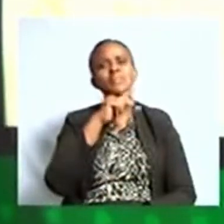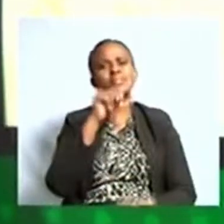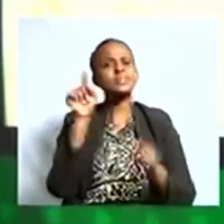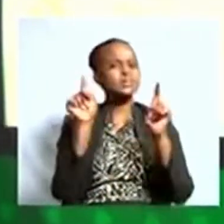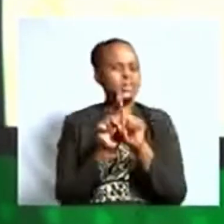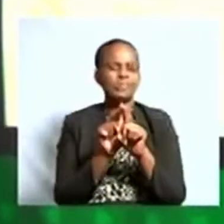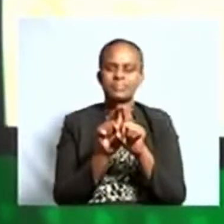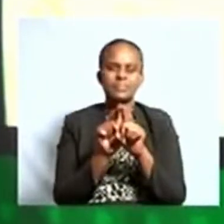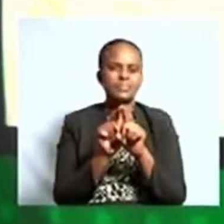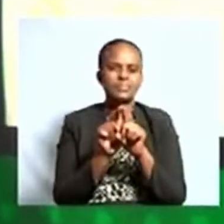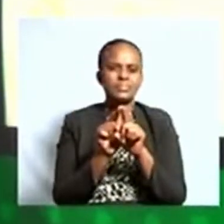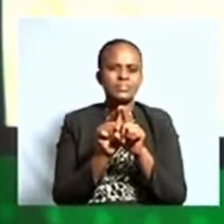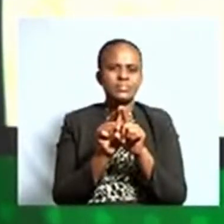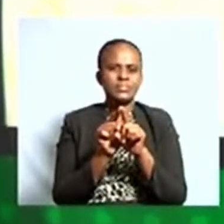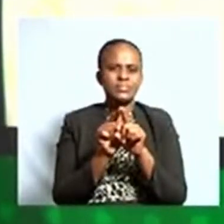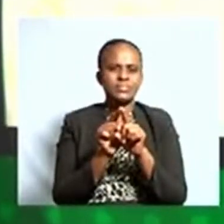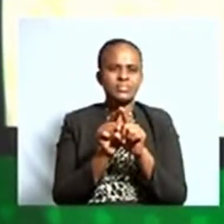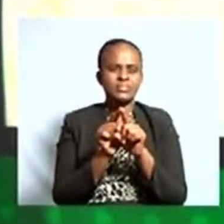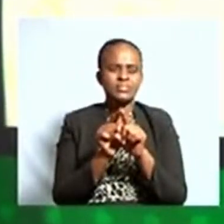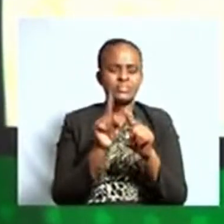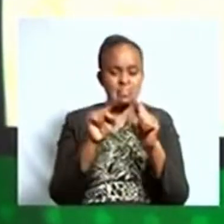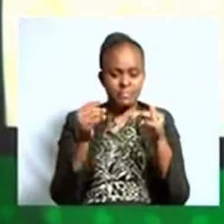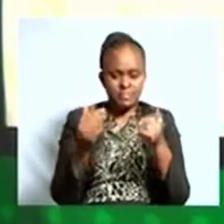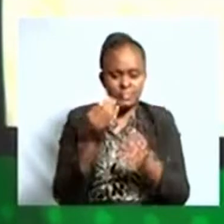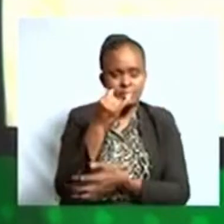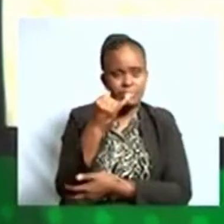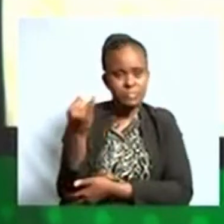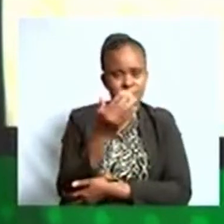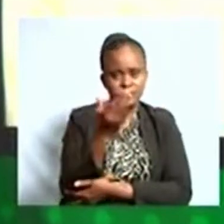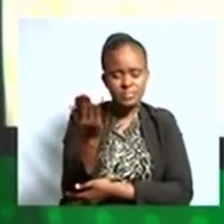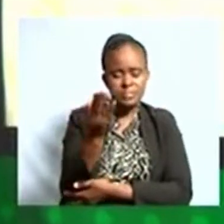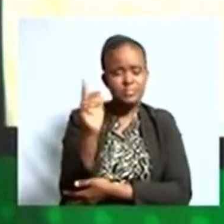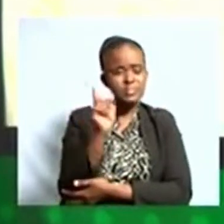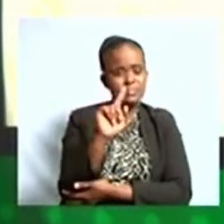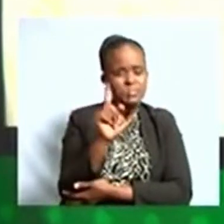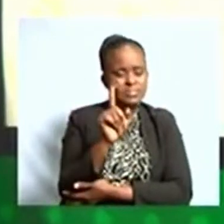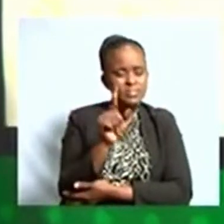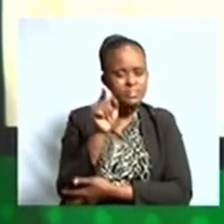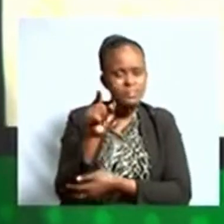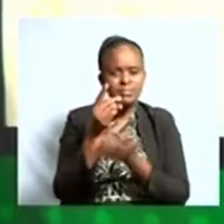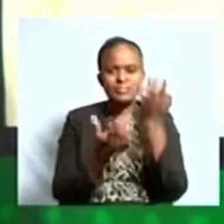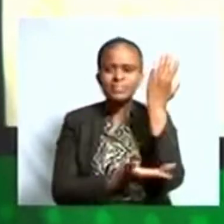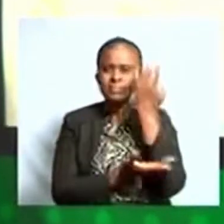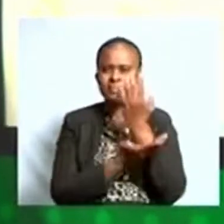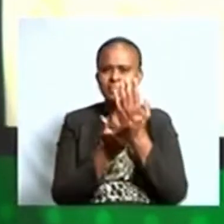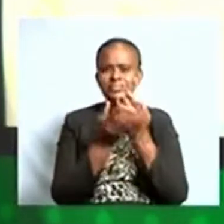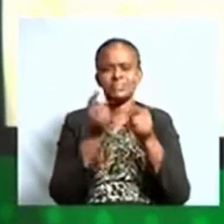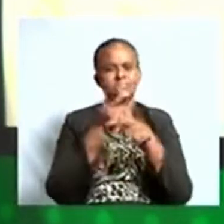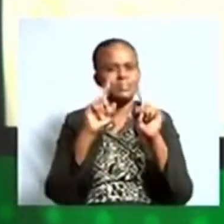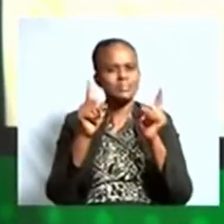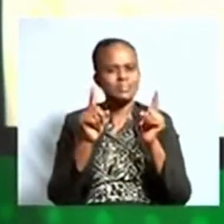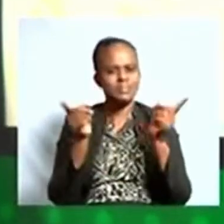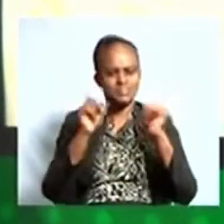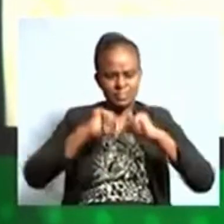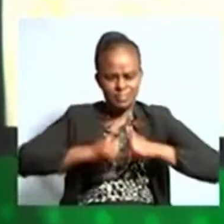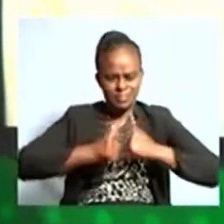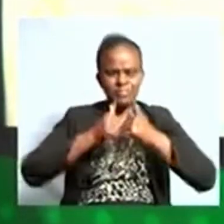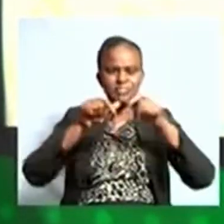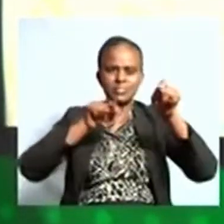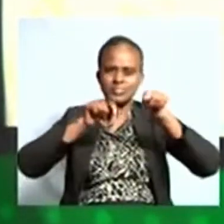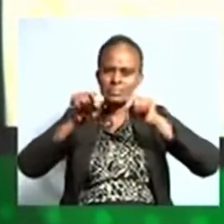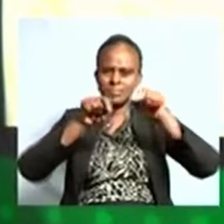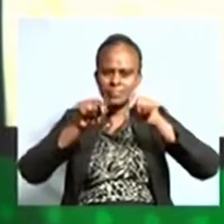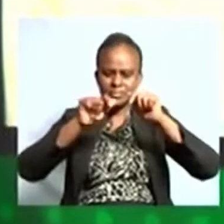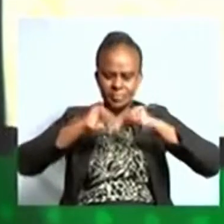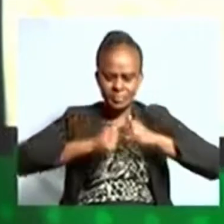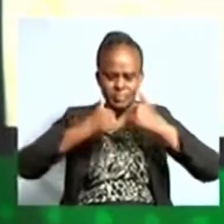But the issue is, where is this improvement coming from? When we took over, we had to